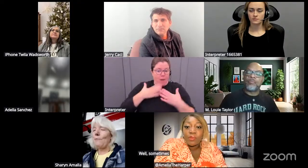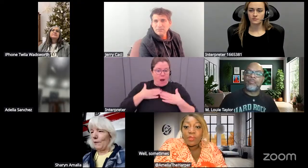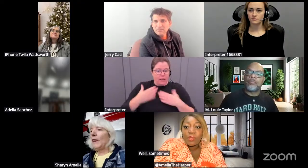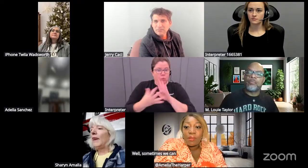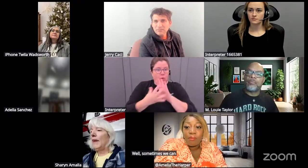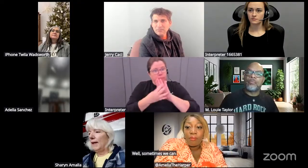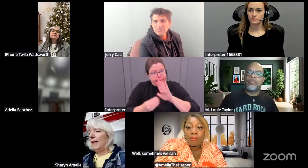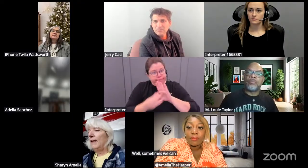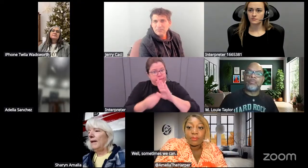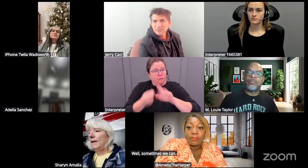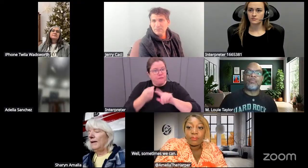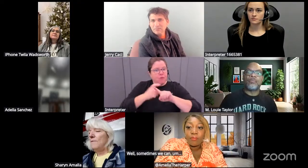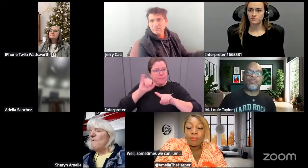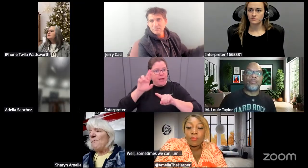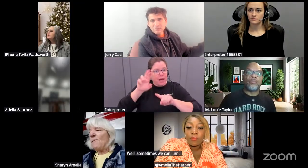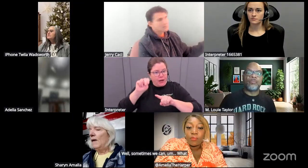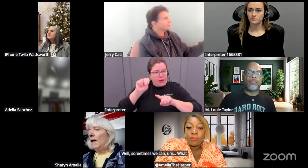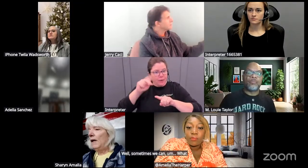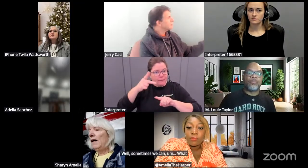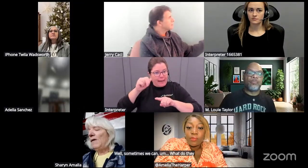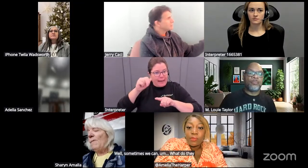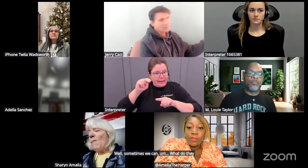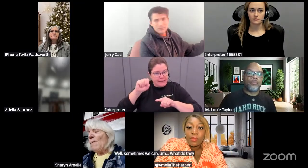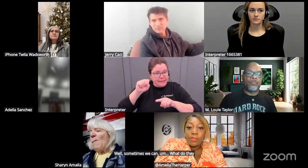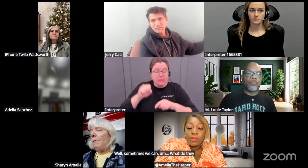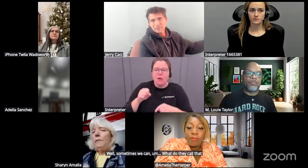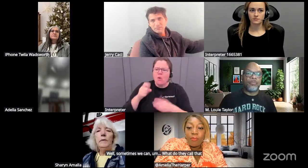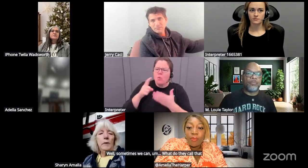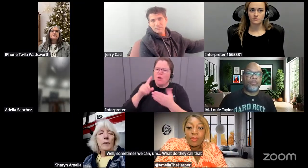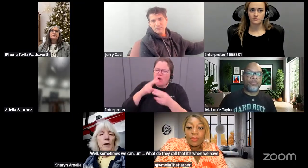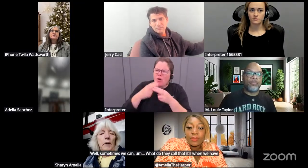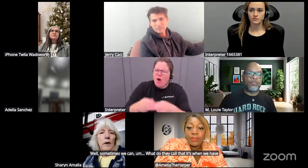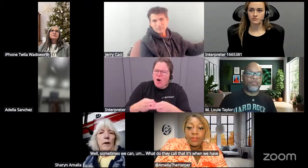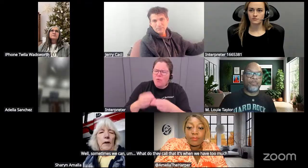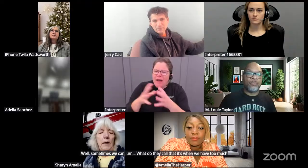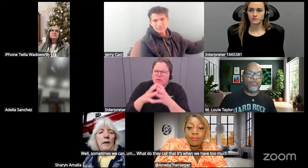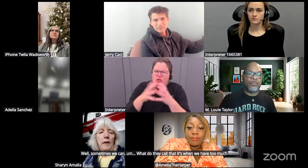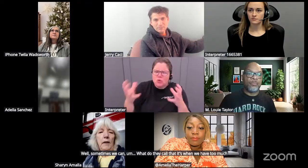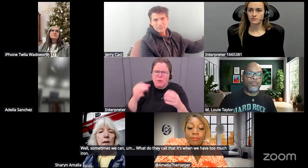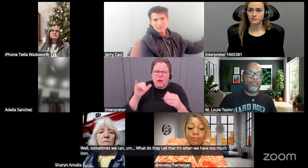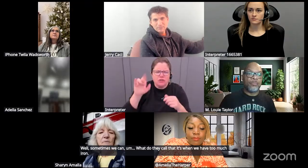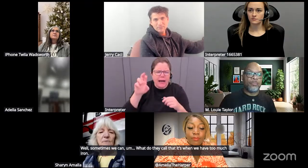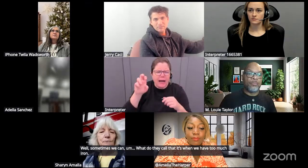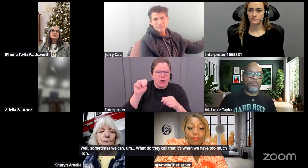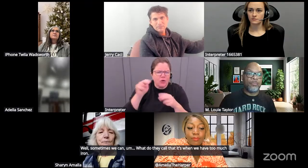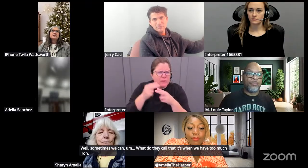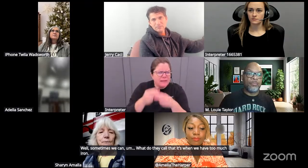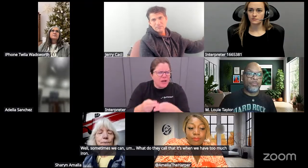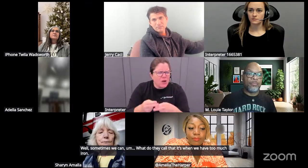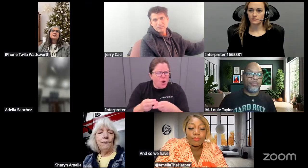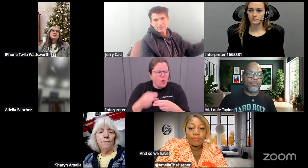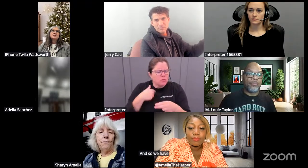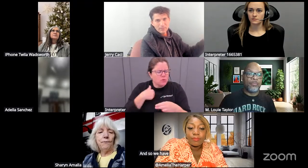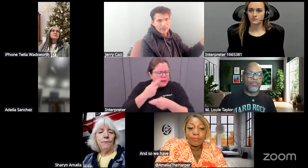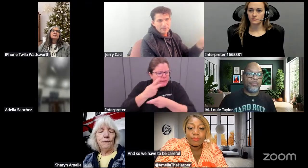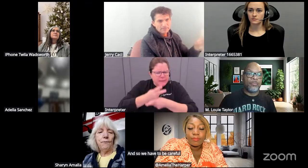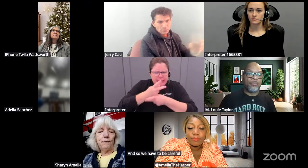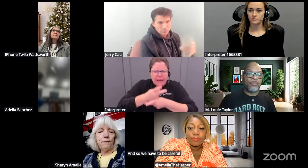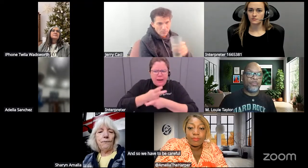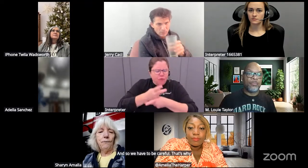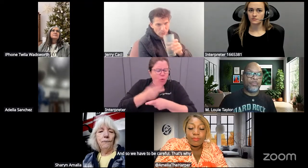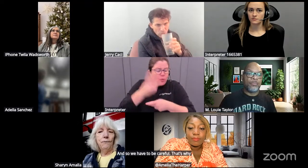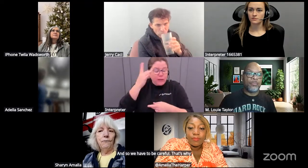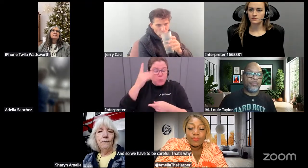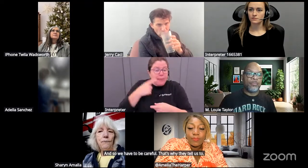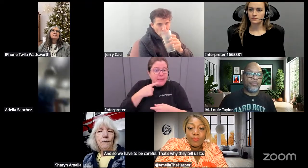can, what do they call that? It's when we have too much iron, and so we have to be careful. That's why they tell us